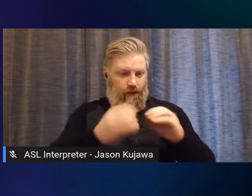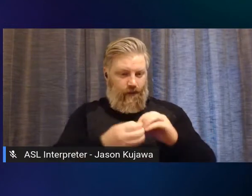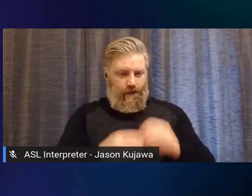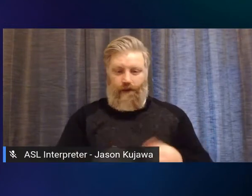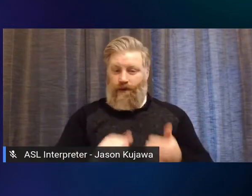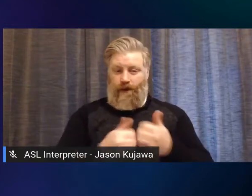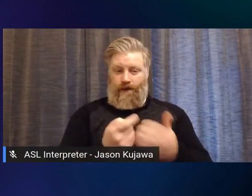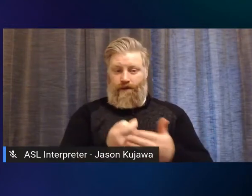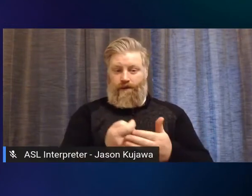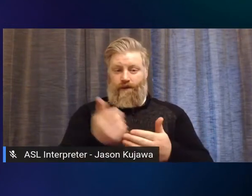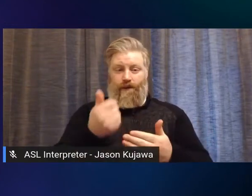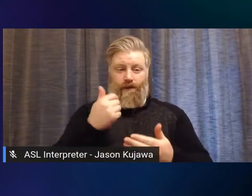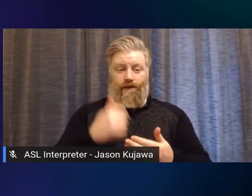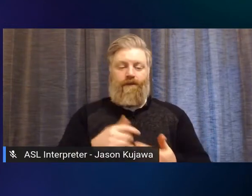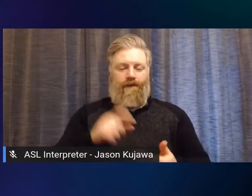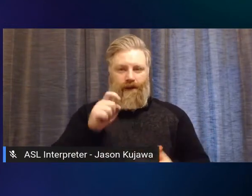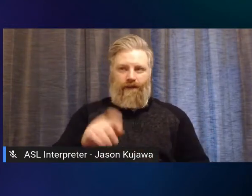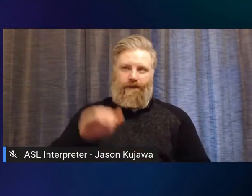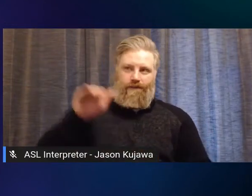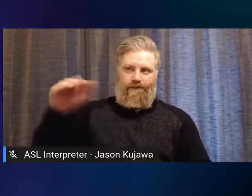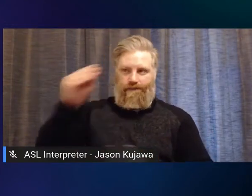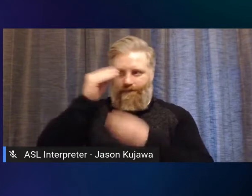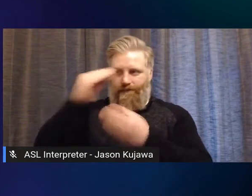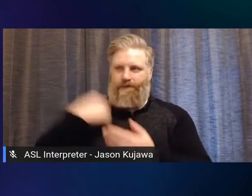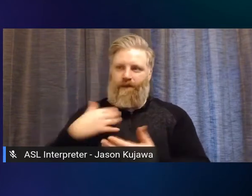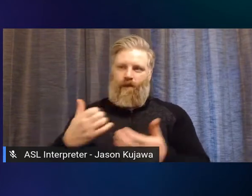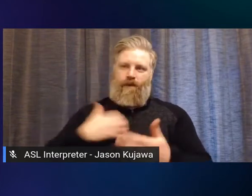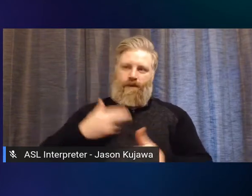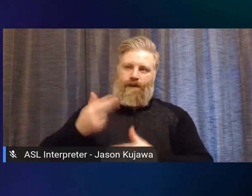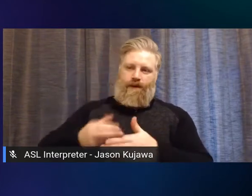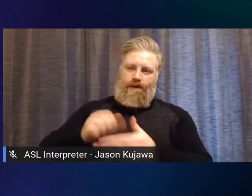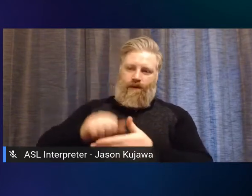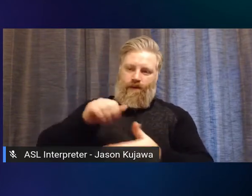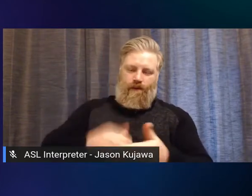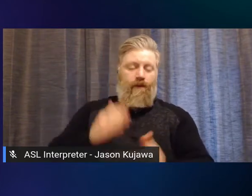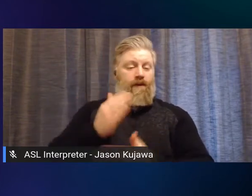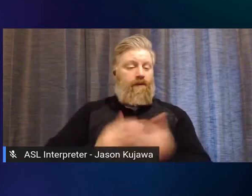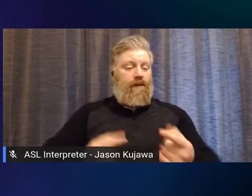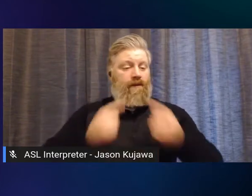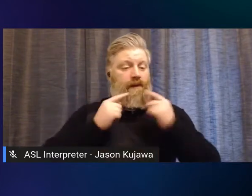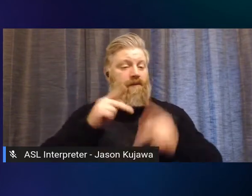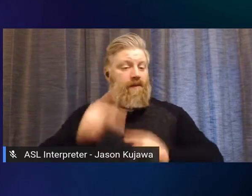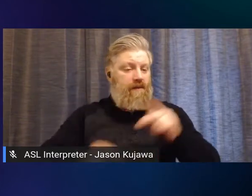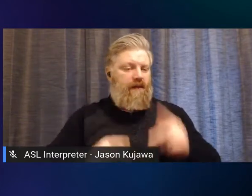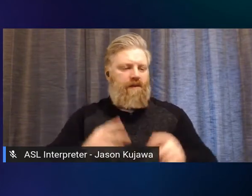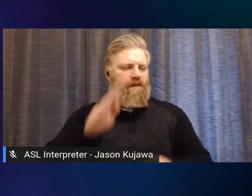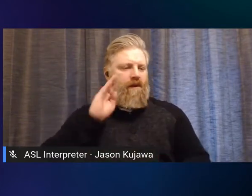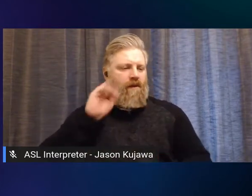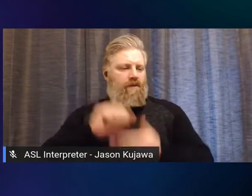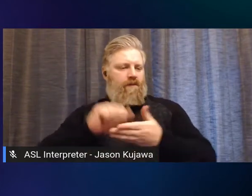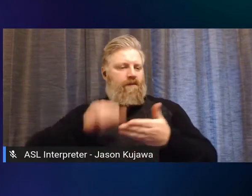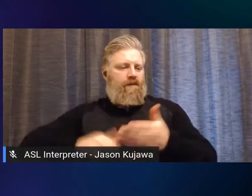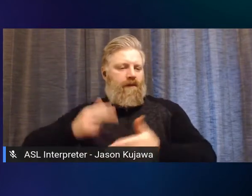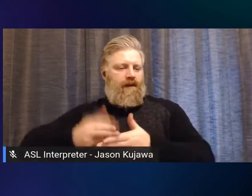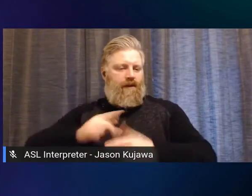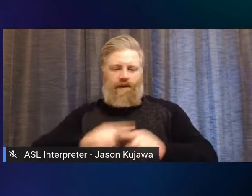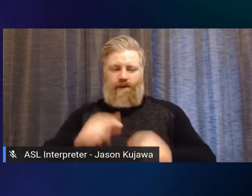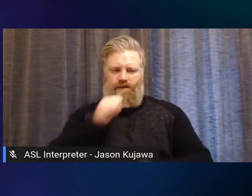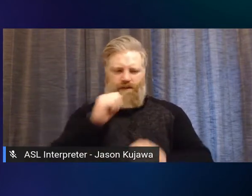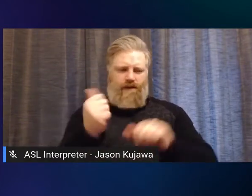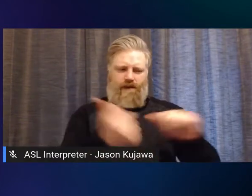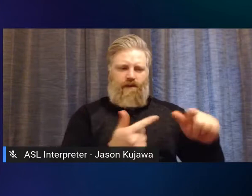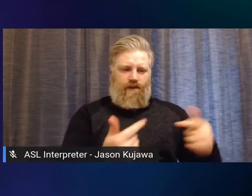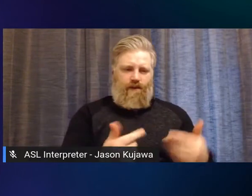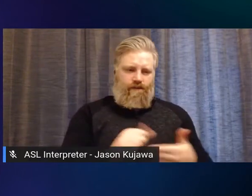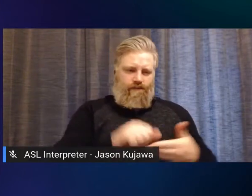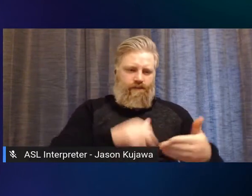had it deleted from the phone book, which some people did, like celebrities, right? But not everybody did that. And so I figured, well, let's take a look. My buddy said, you should just check and see